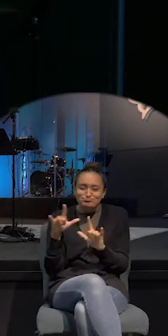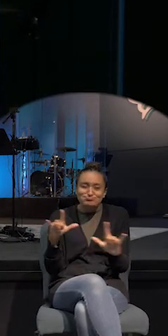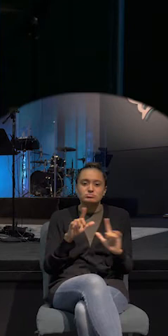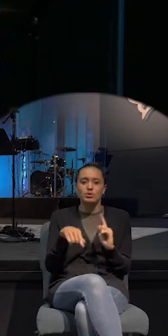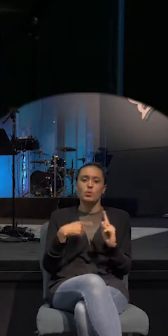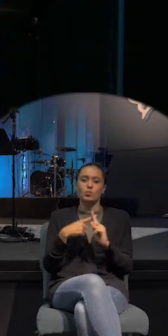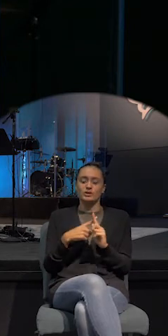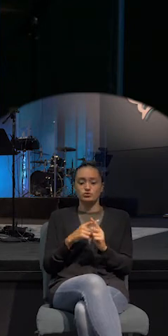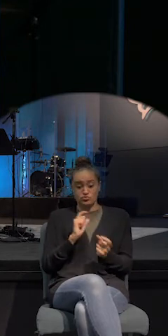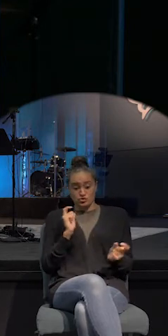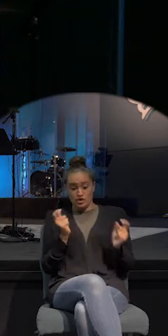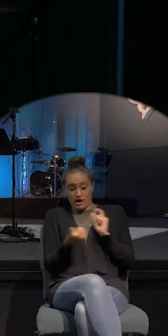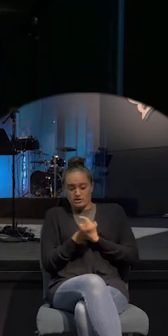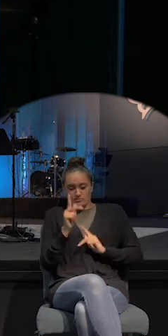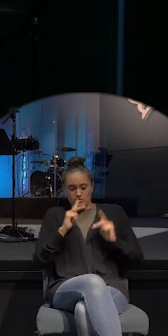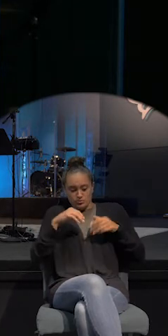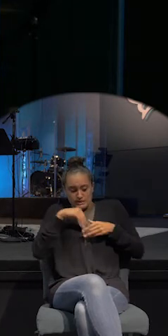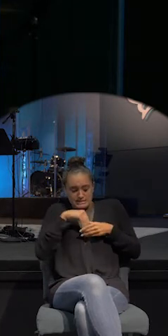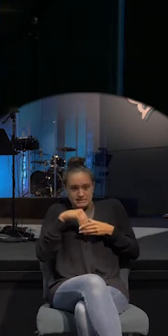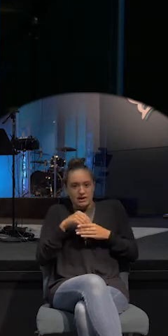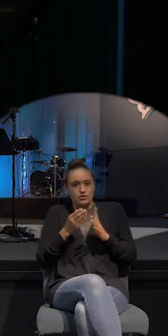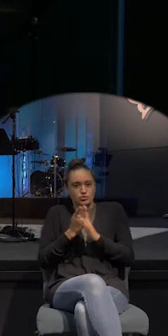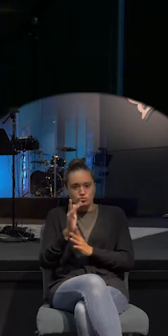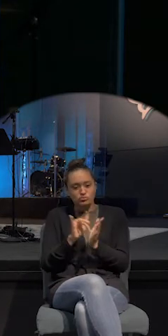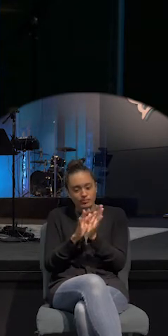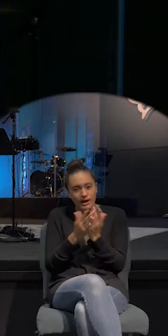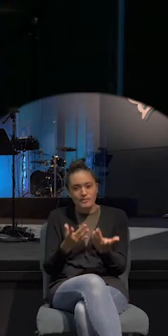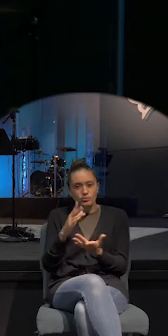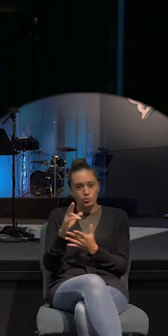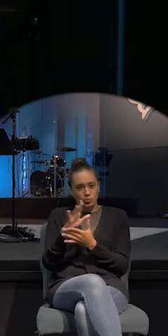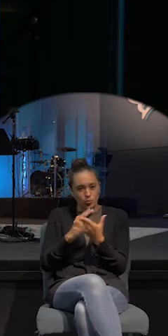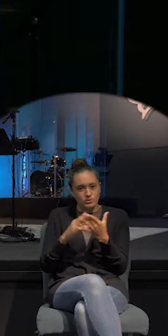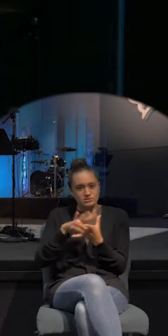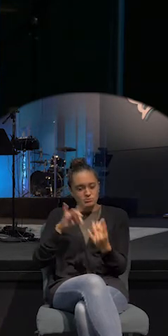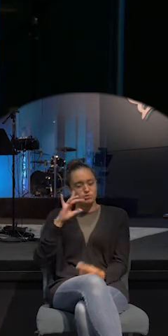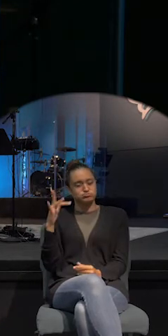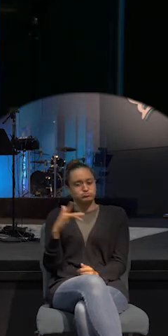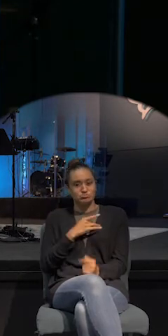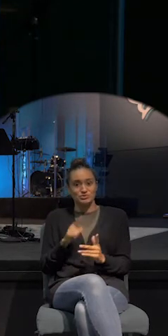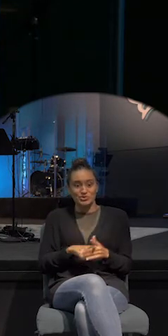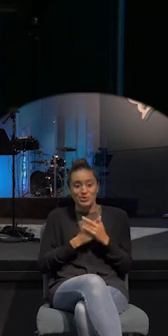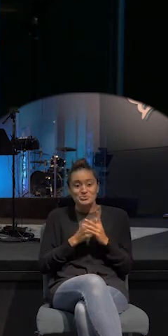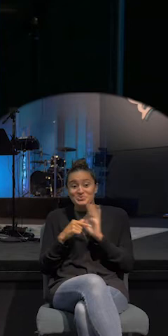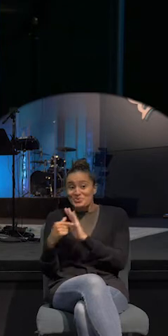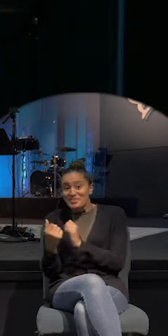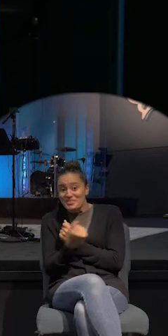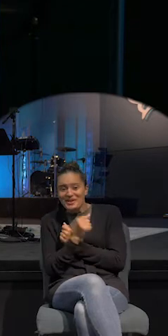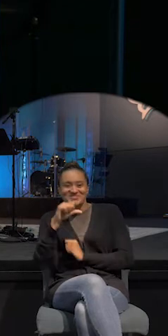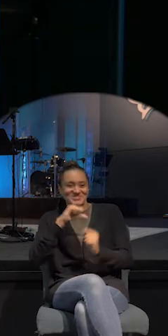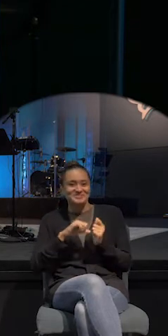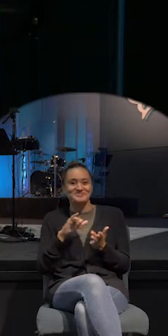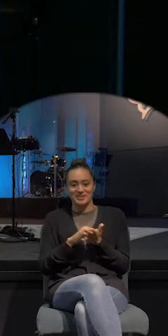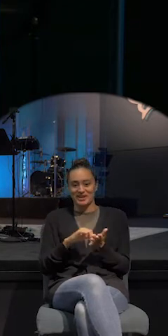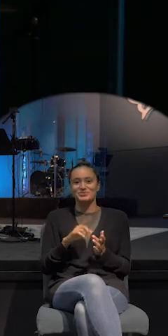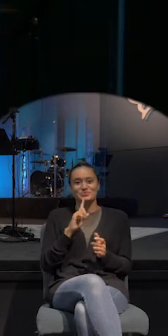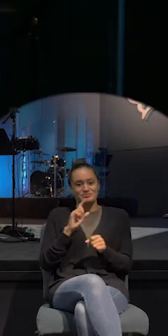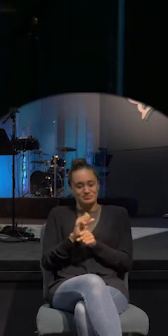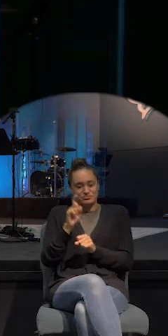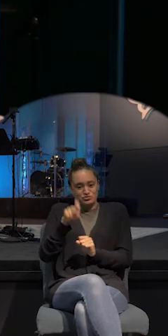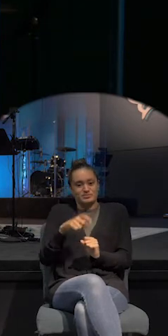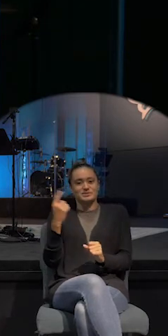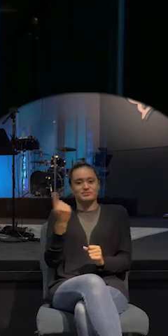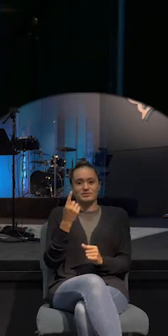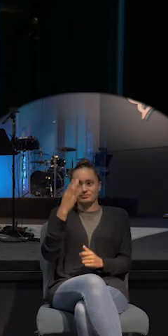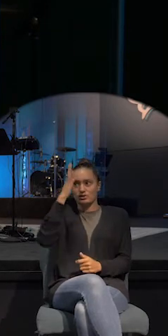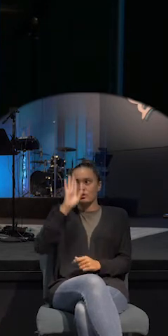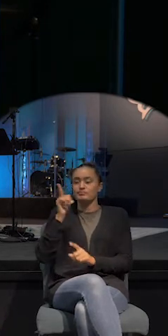you transform people from within by the Word of God and the power of the Spirit, and they begin to love one another, that's intended to be something God uses to